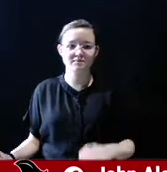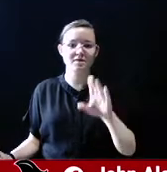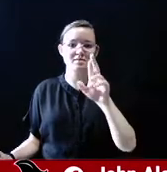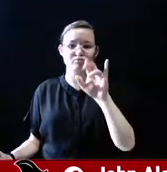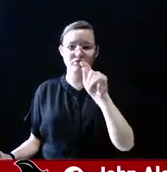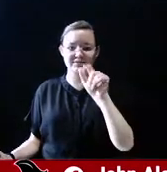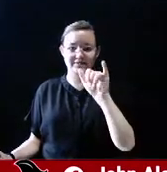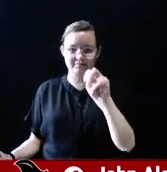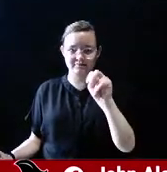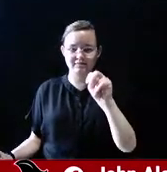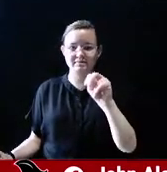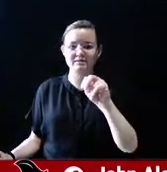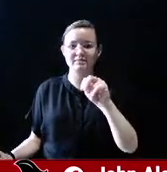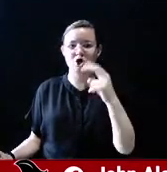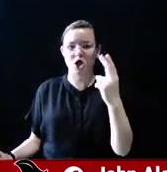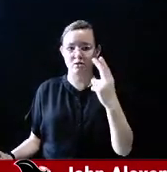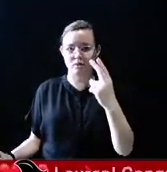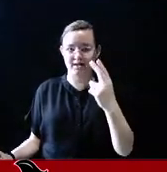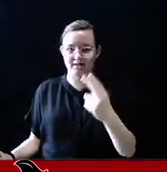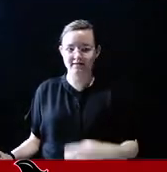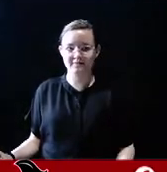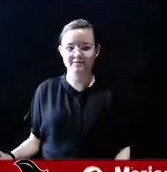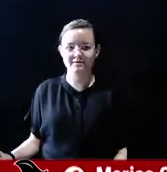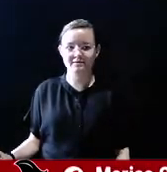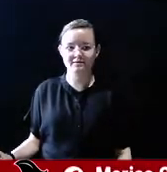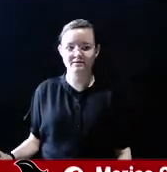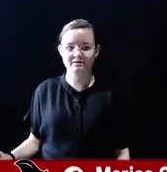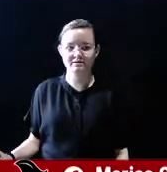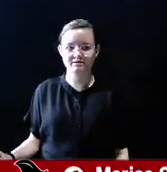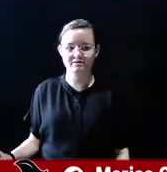Britton Keelan Holloway.